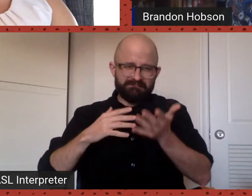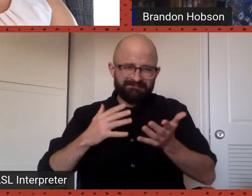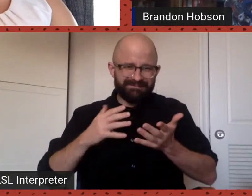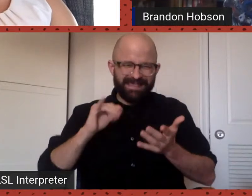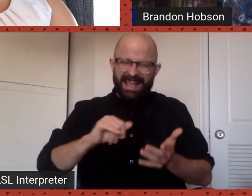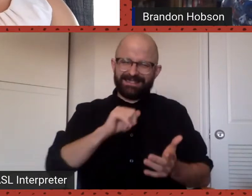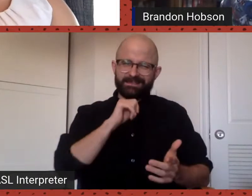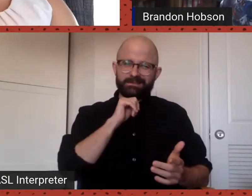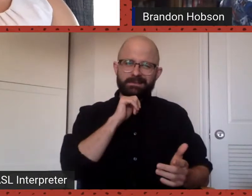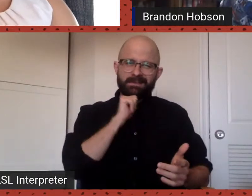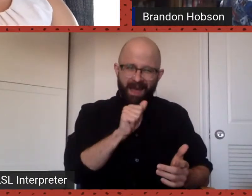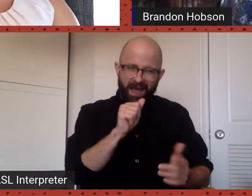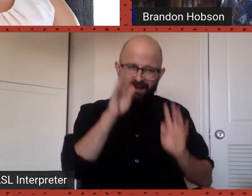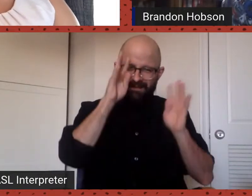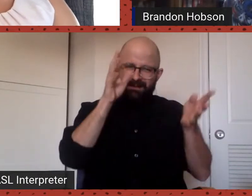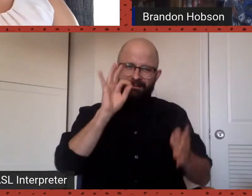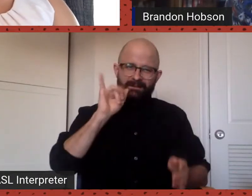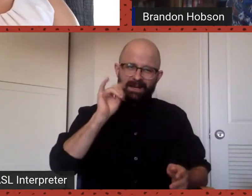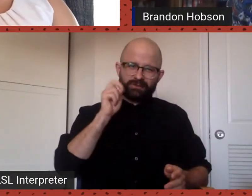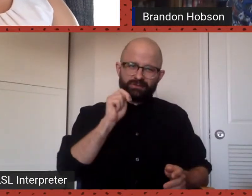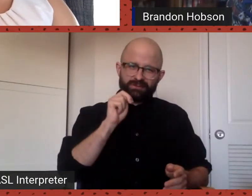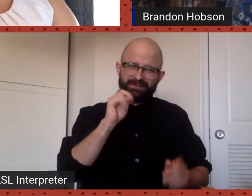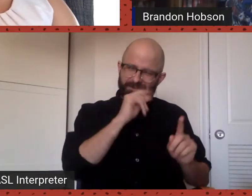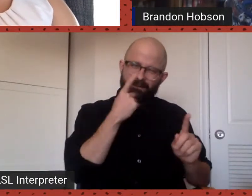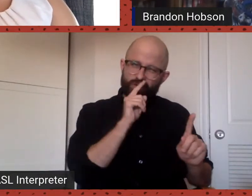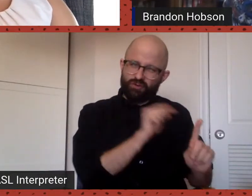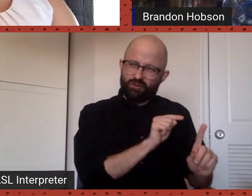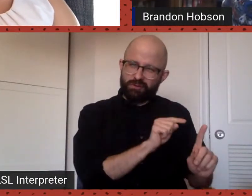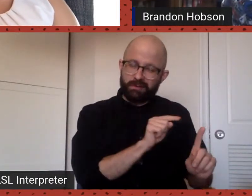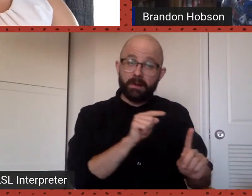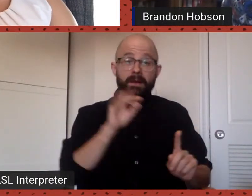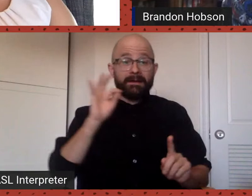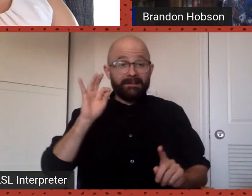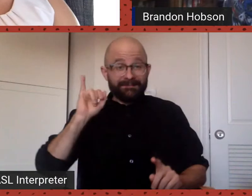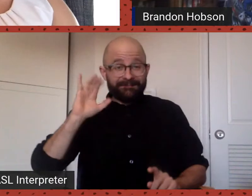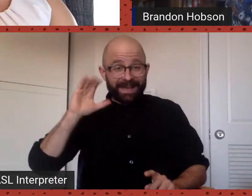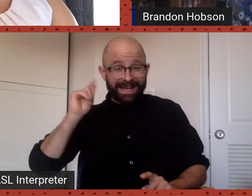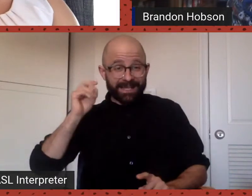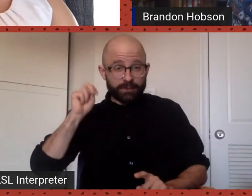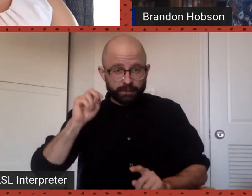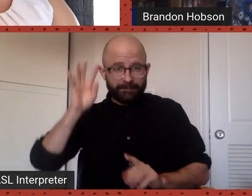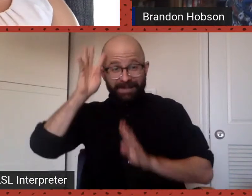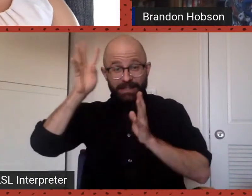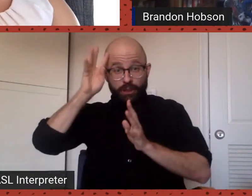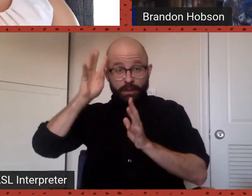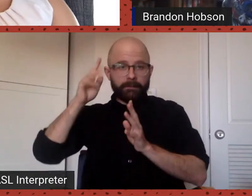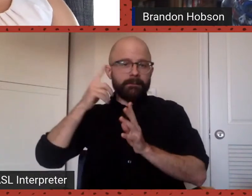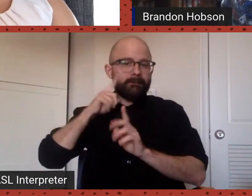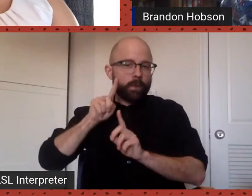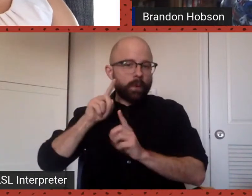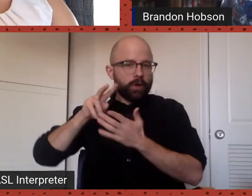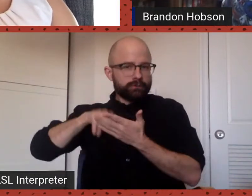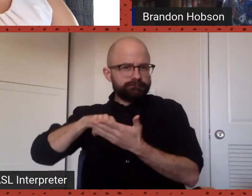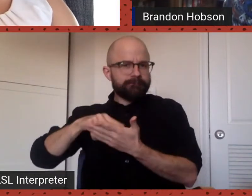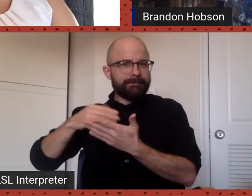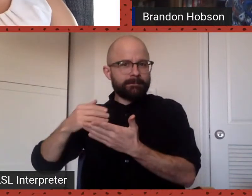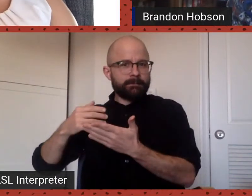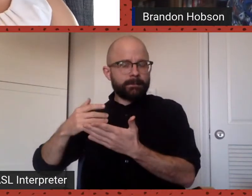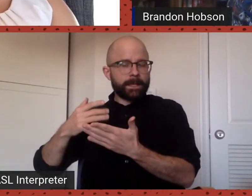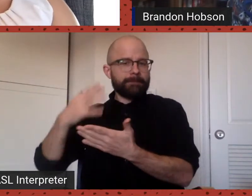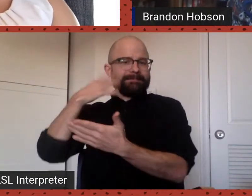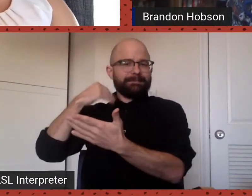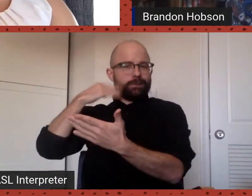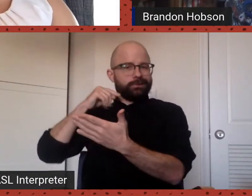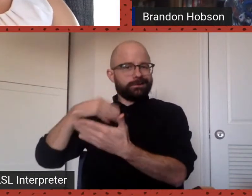people should read fiction to have the experience. And so I think of myself as a